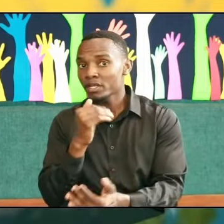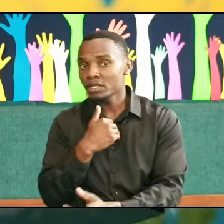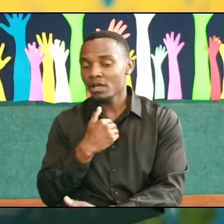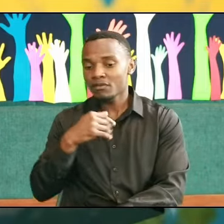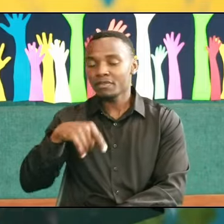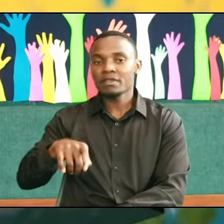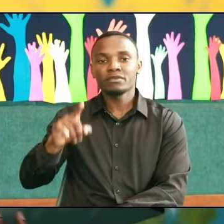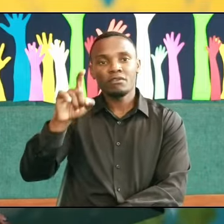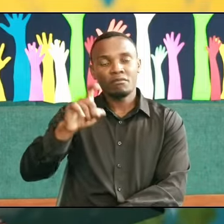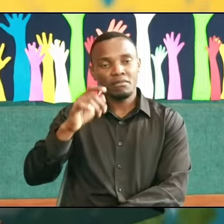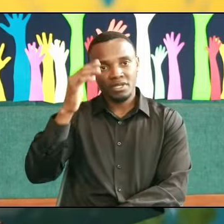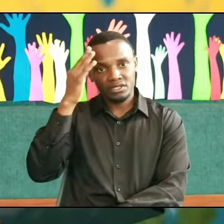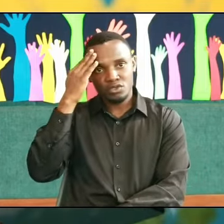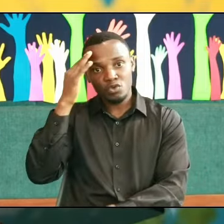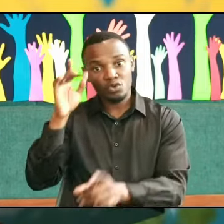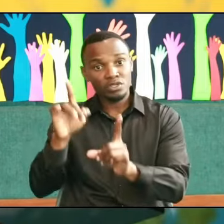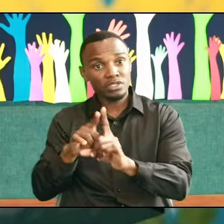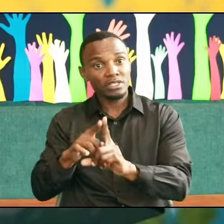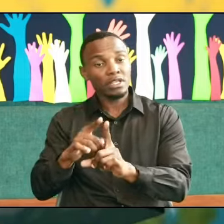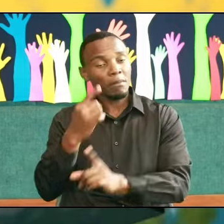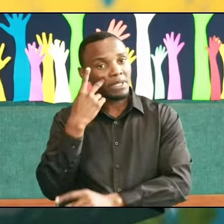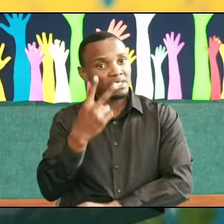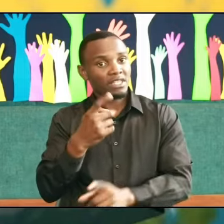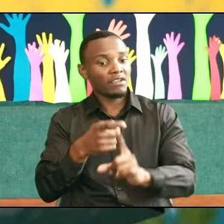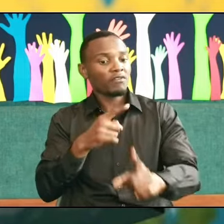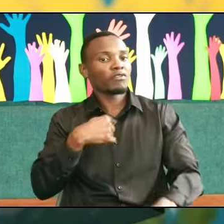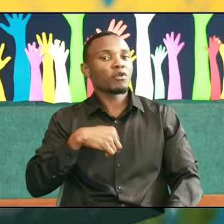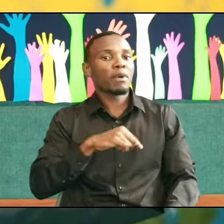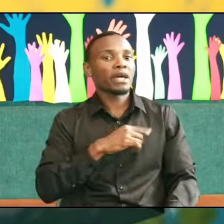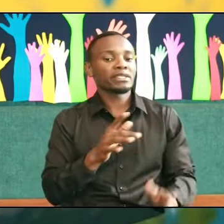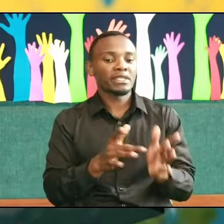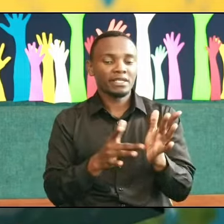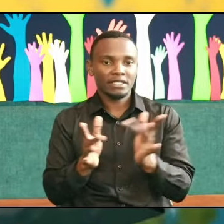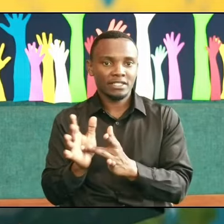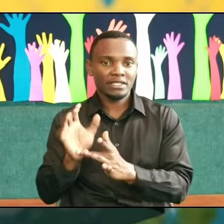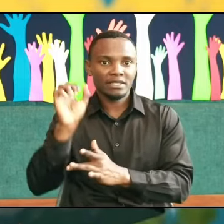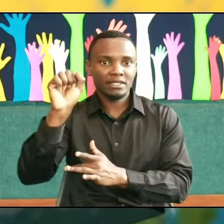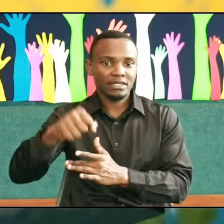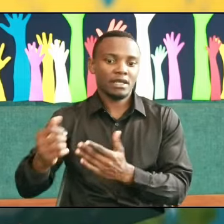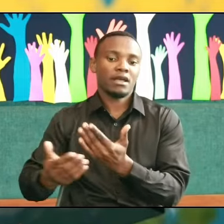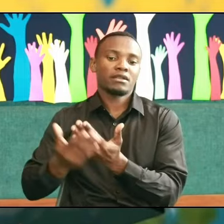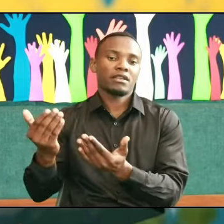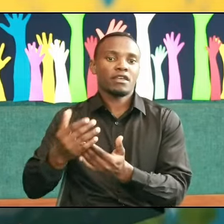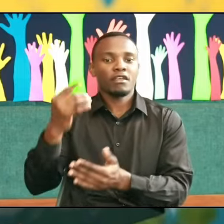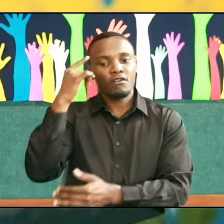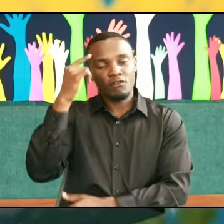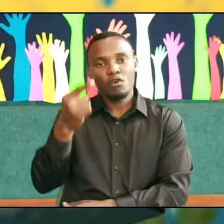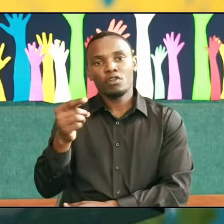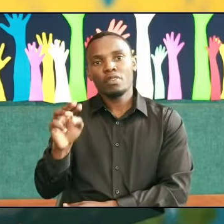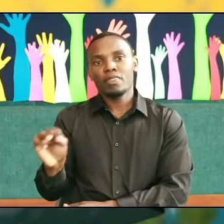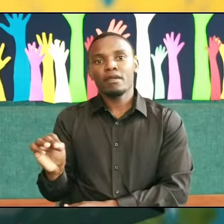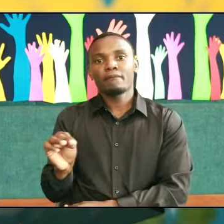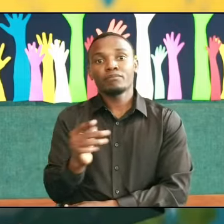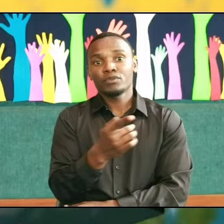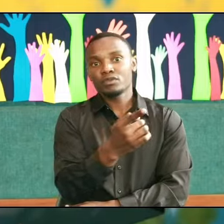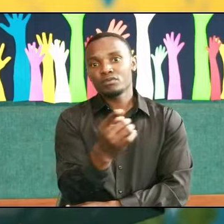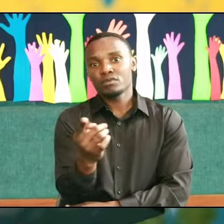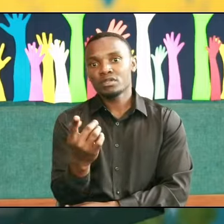know and see from us that Jesus can take care of them. Are you there with me,